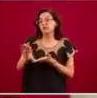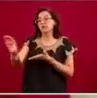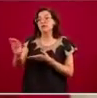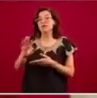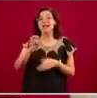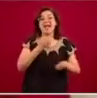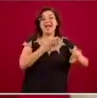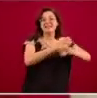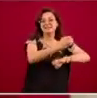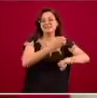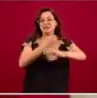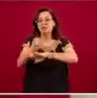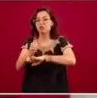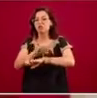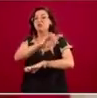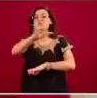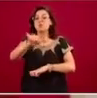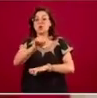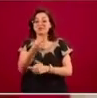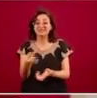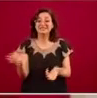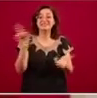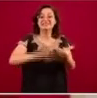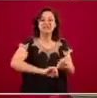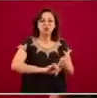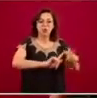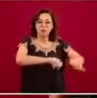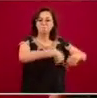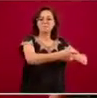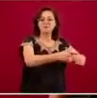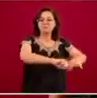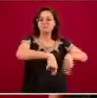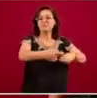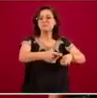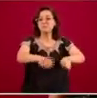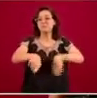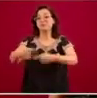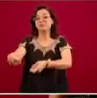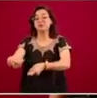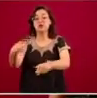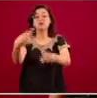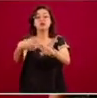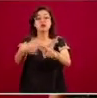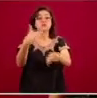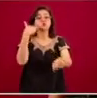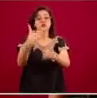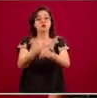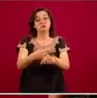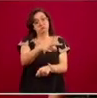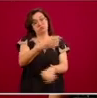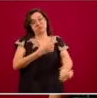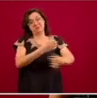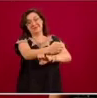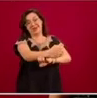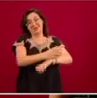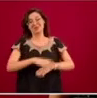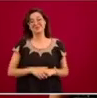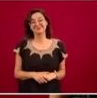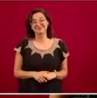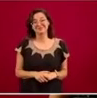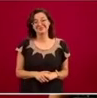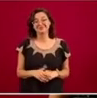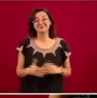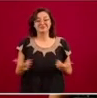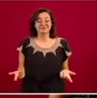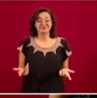authority, there is a number of steps that have to be completed within the state before these supplies reach the hospitals, and these steps